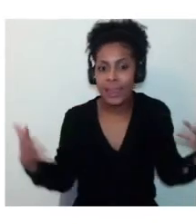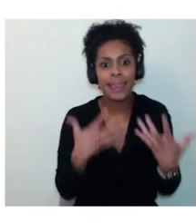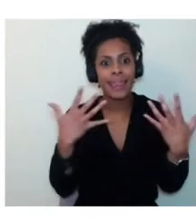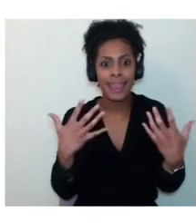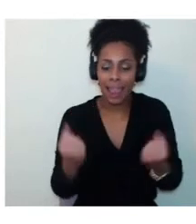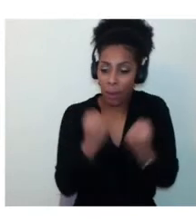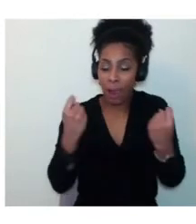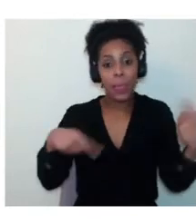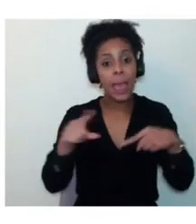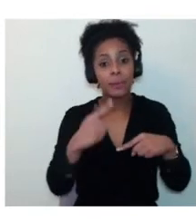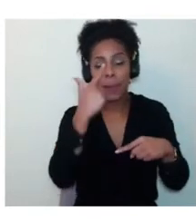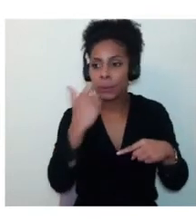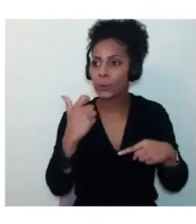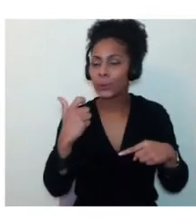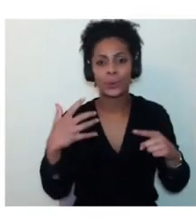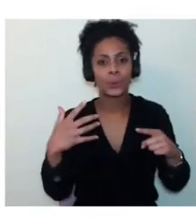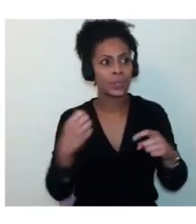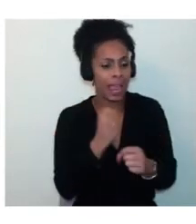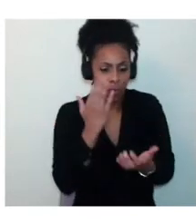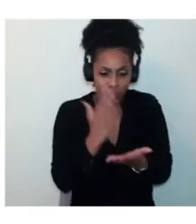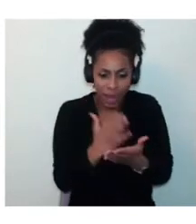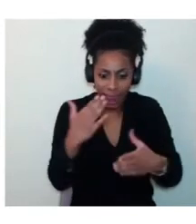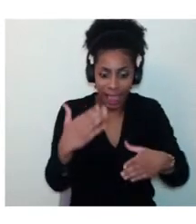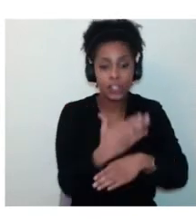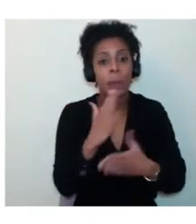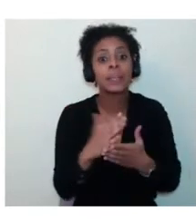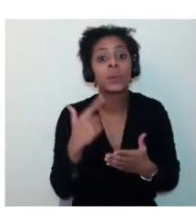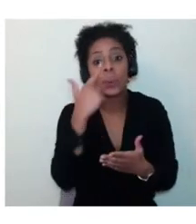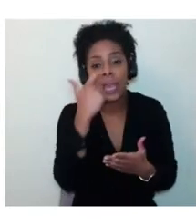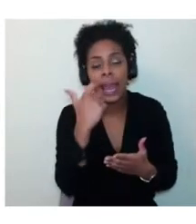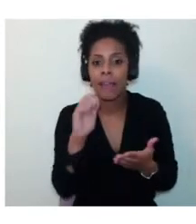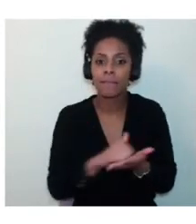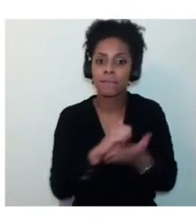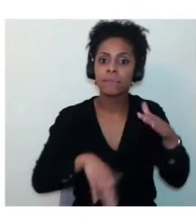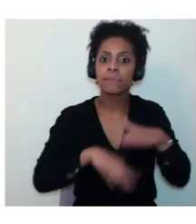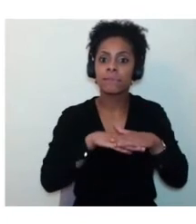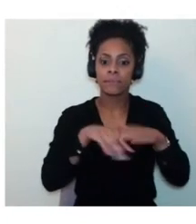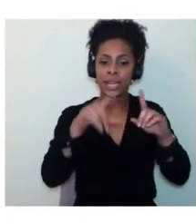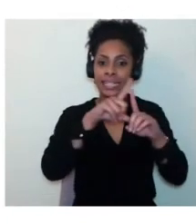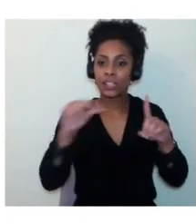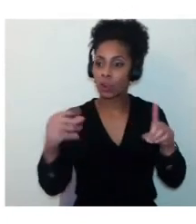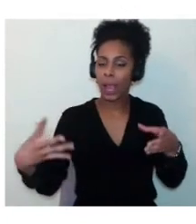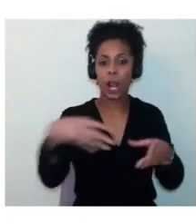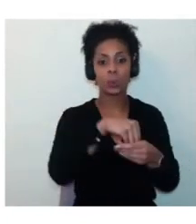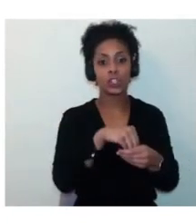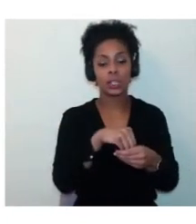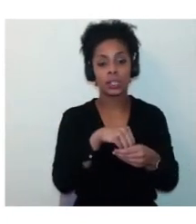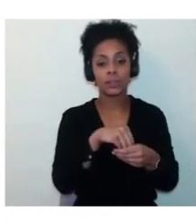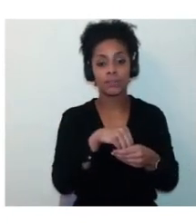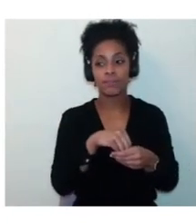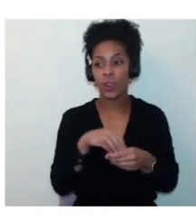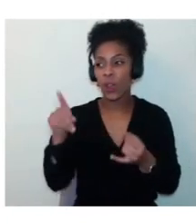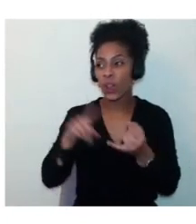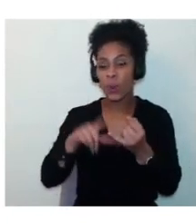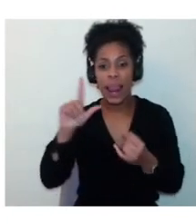really deliver digital inclusion at scale. And I think, Unilever and WPP are two excellent examples